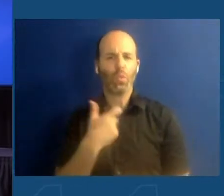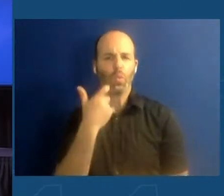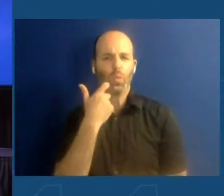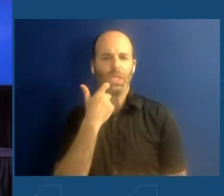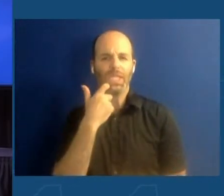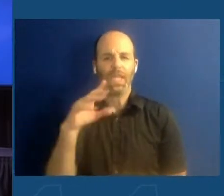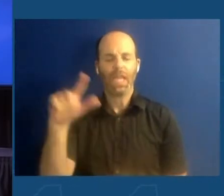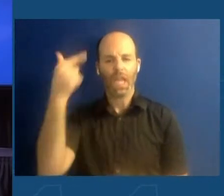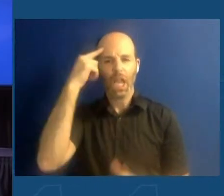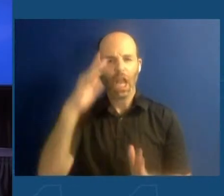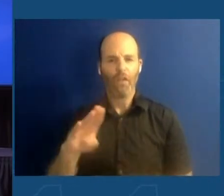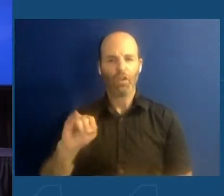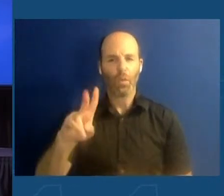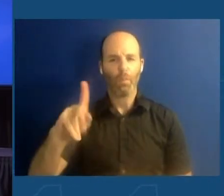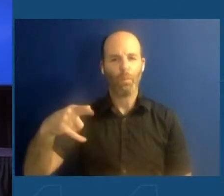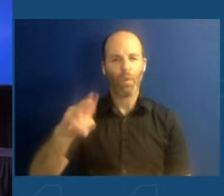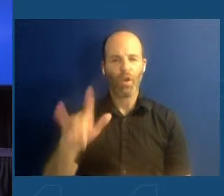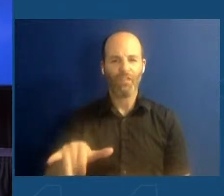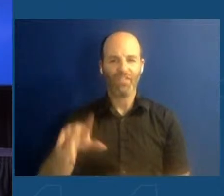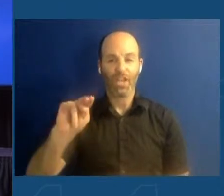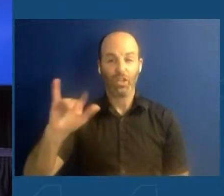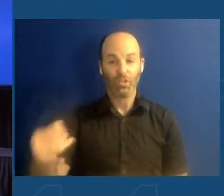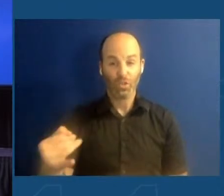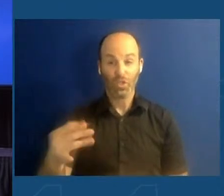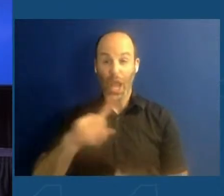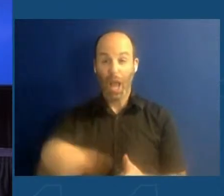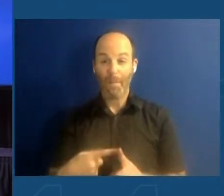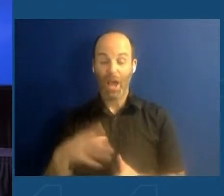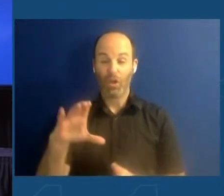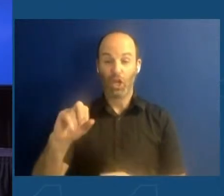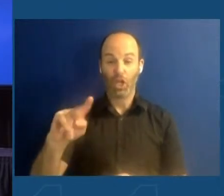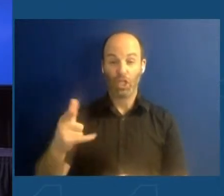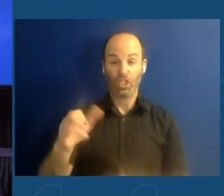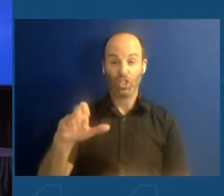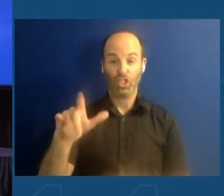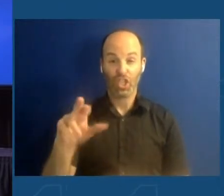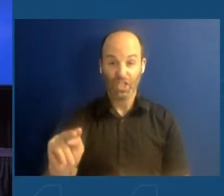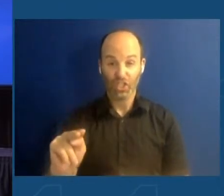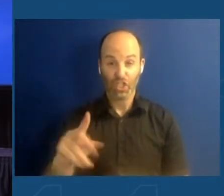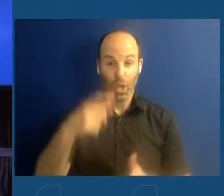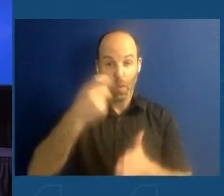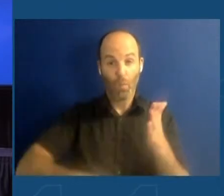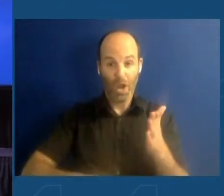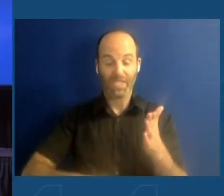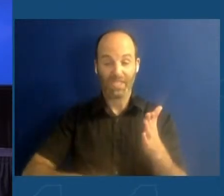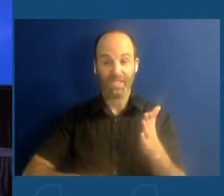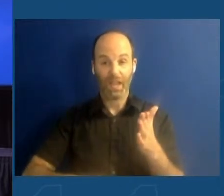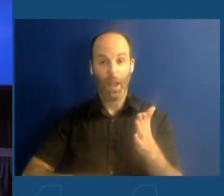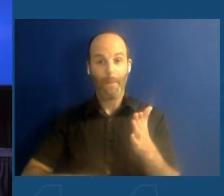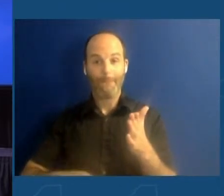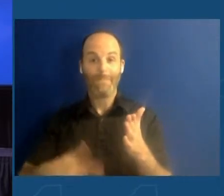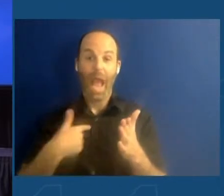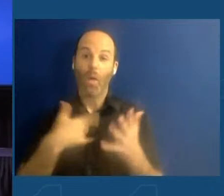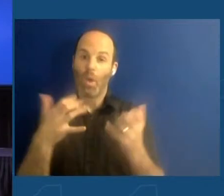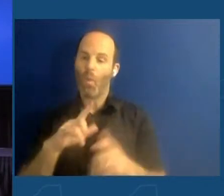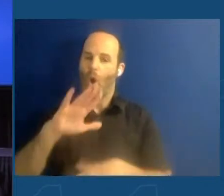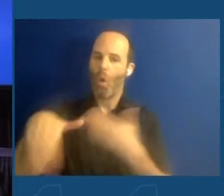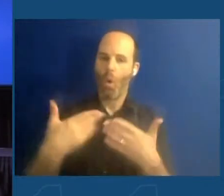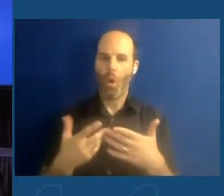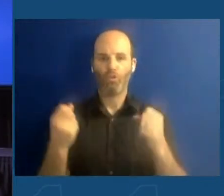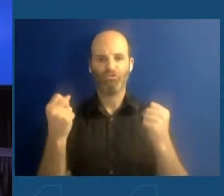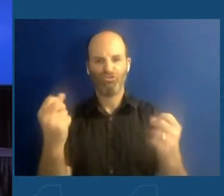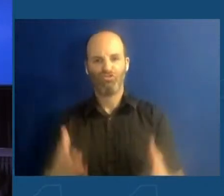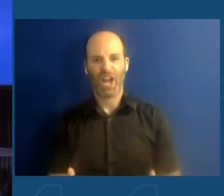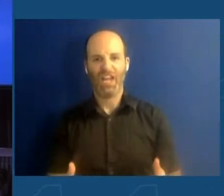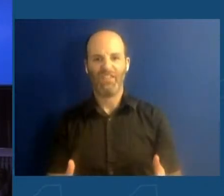in New Jersey about his views on congestion pricing and how he would like all drivers told the same way,